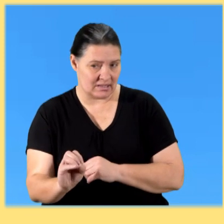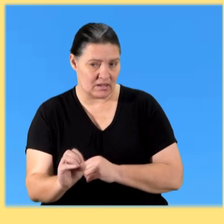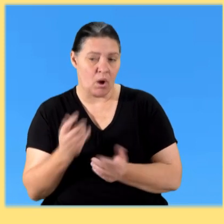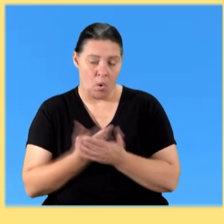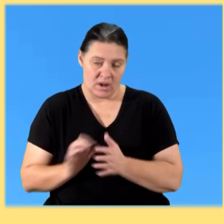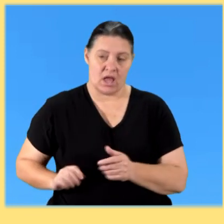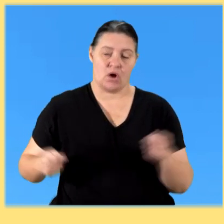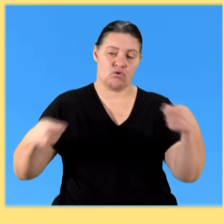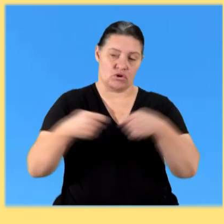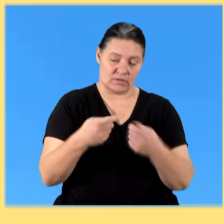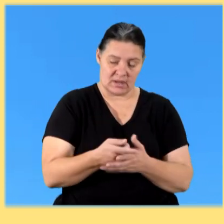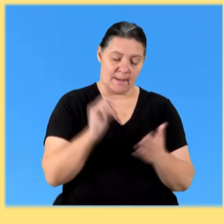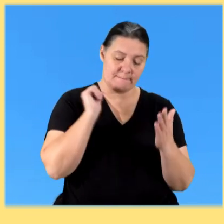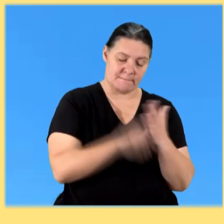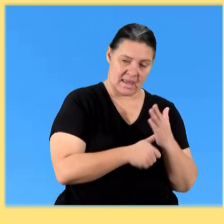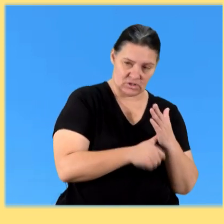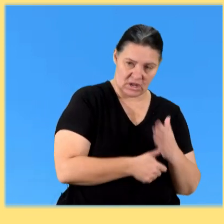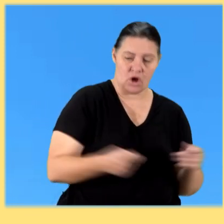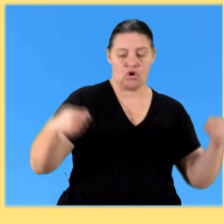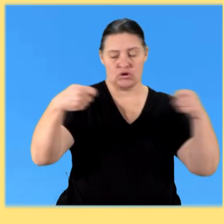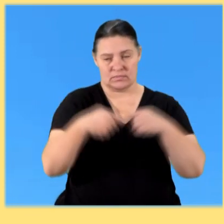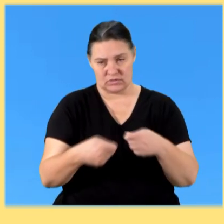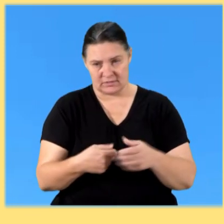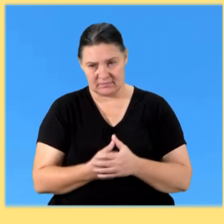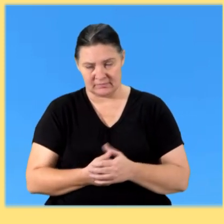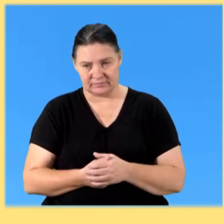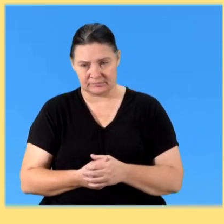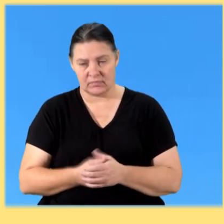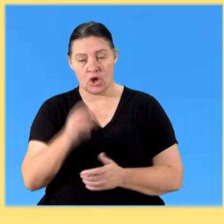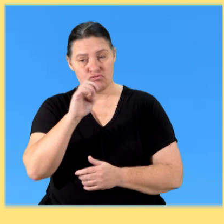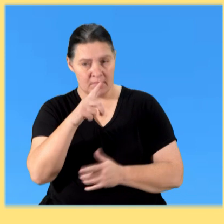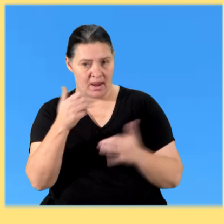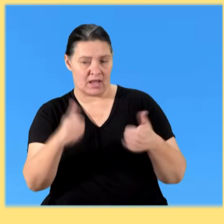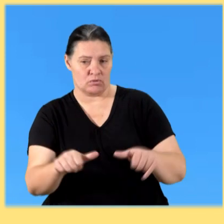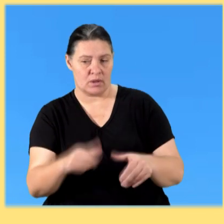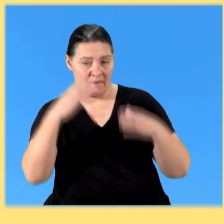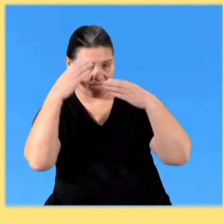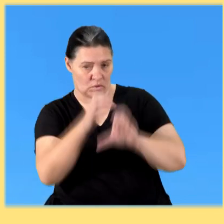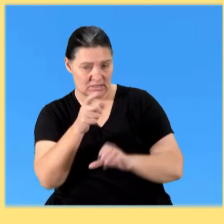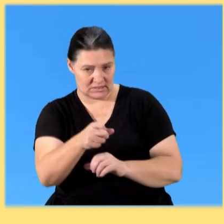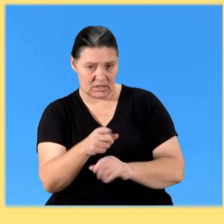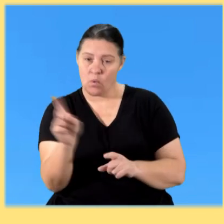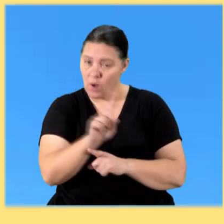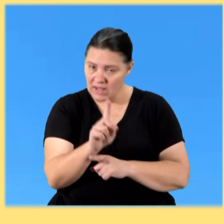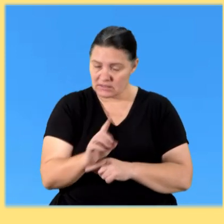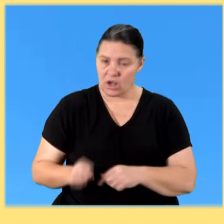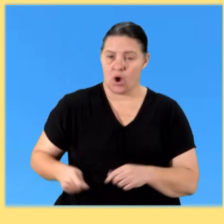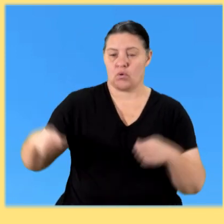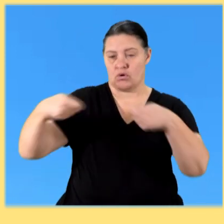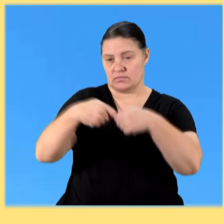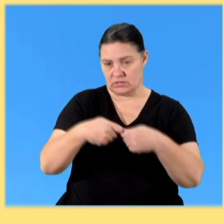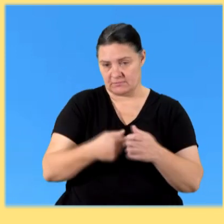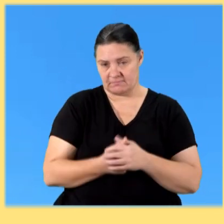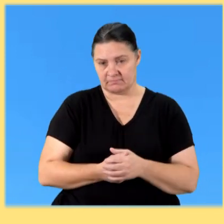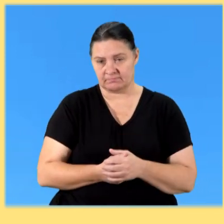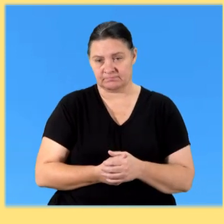here, only contribution. Pension contribution. In the nominal accounts, we're focusing on the